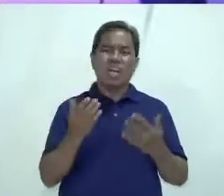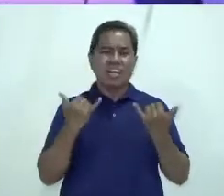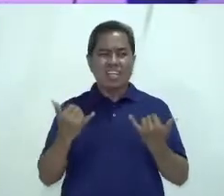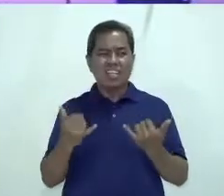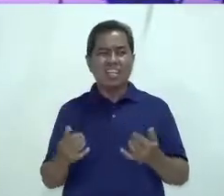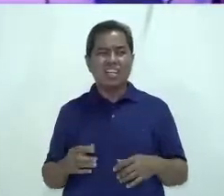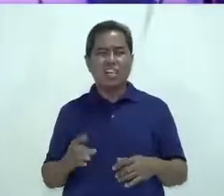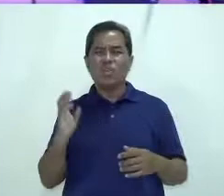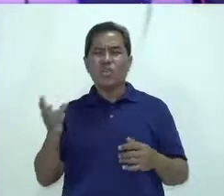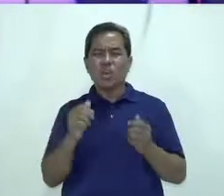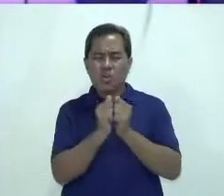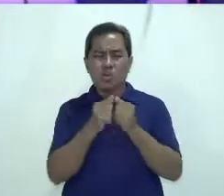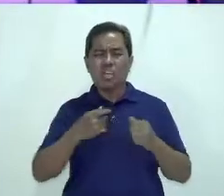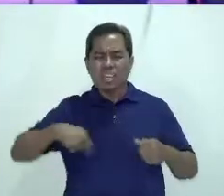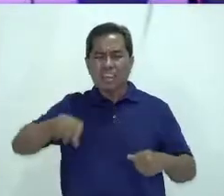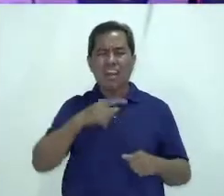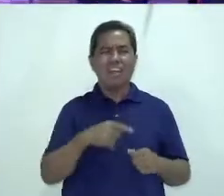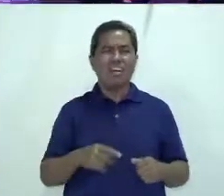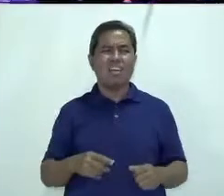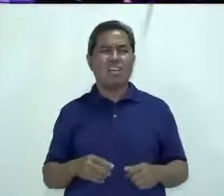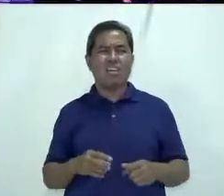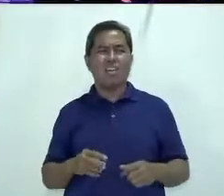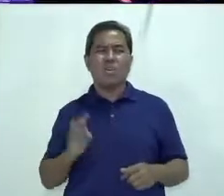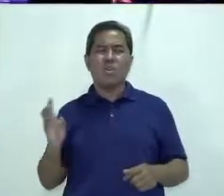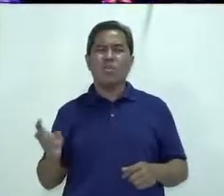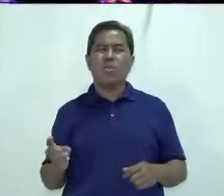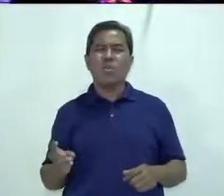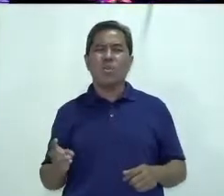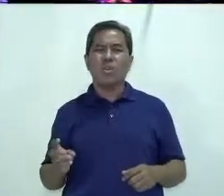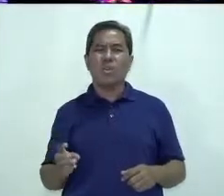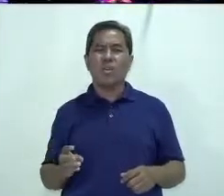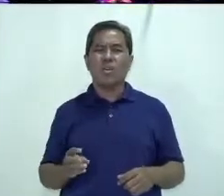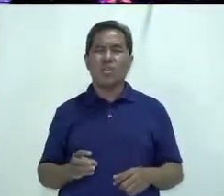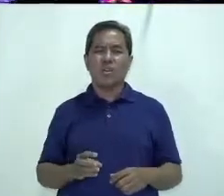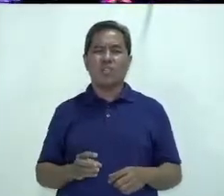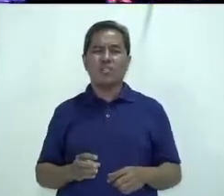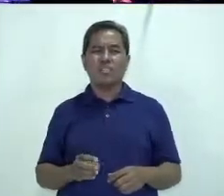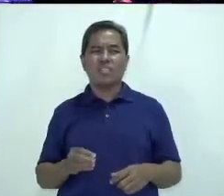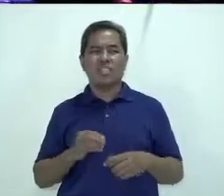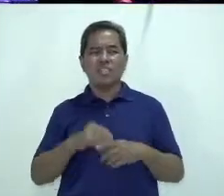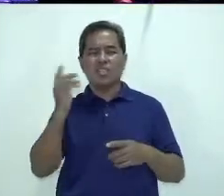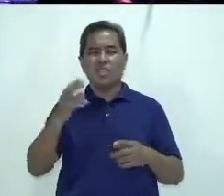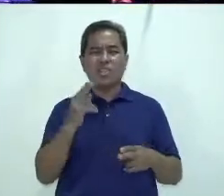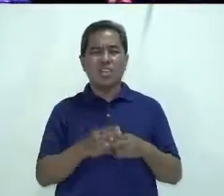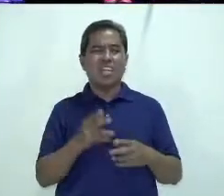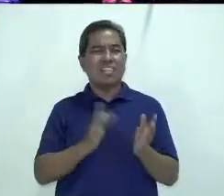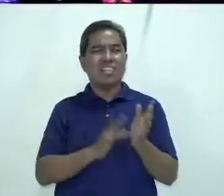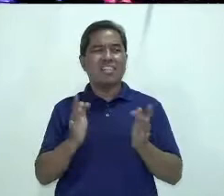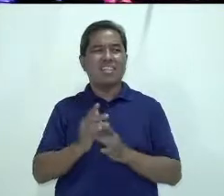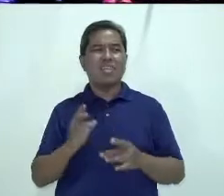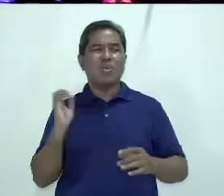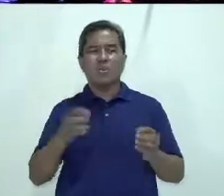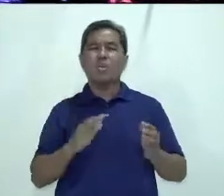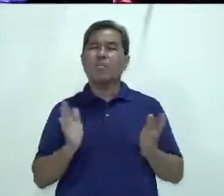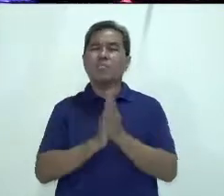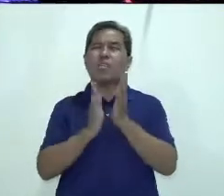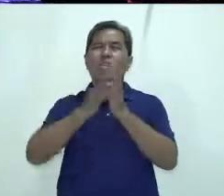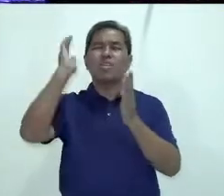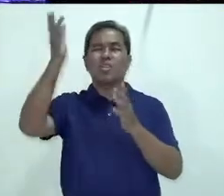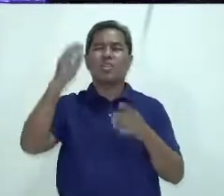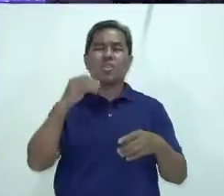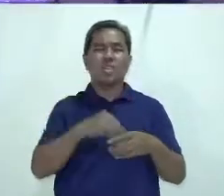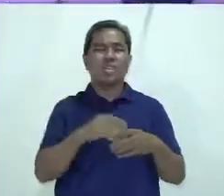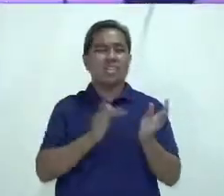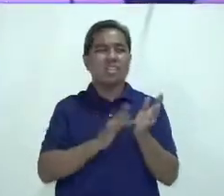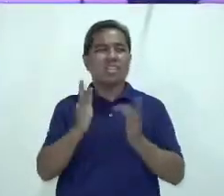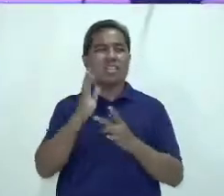you are with us, you are powerful, and we can call into your name, Jesus. We praise you. In your name we pray. Amen